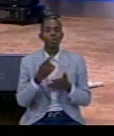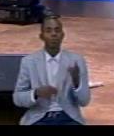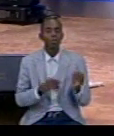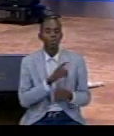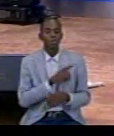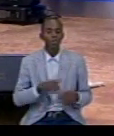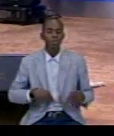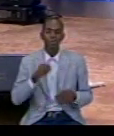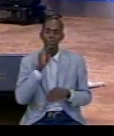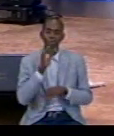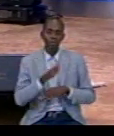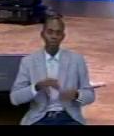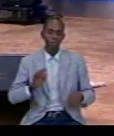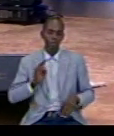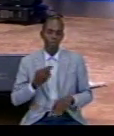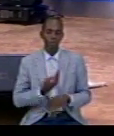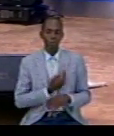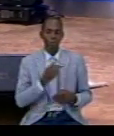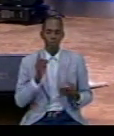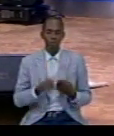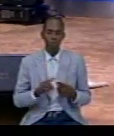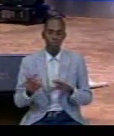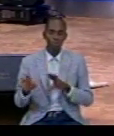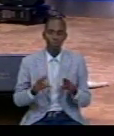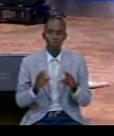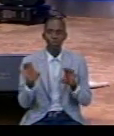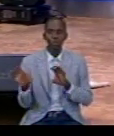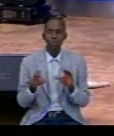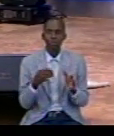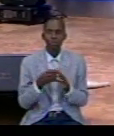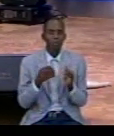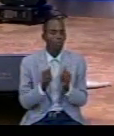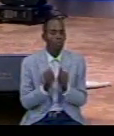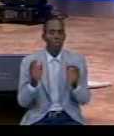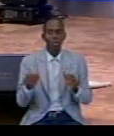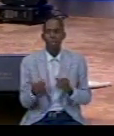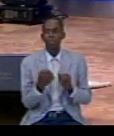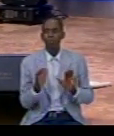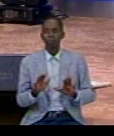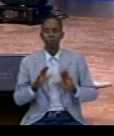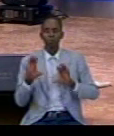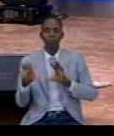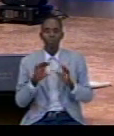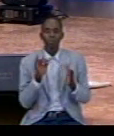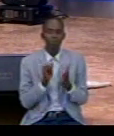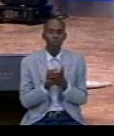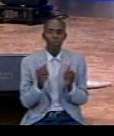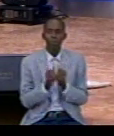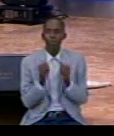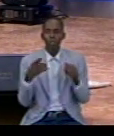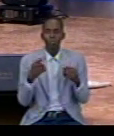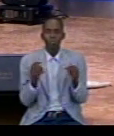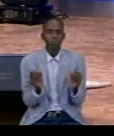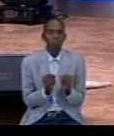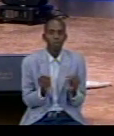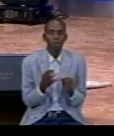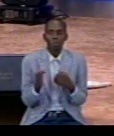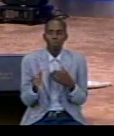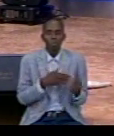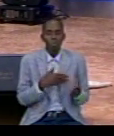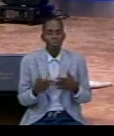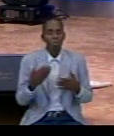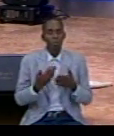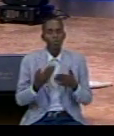And we do that without any fear. And we do that without, shaking or whatever